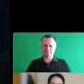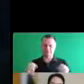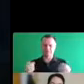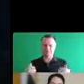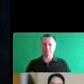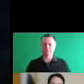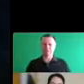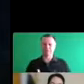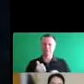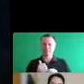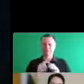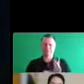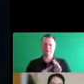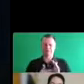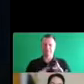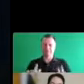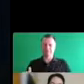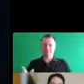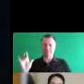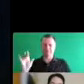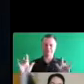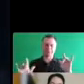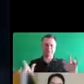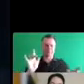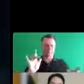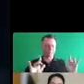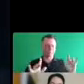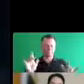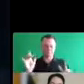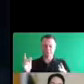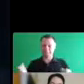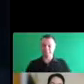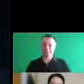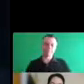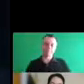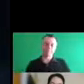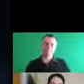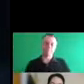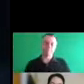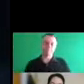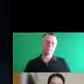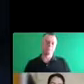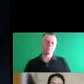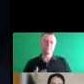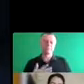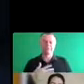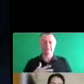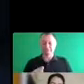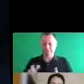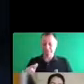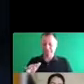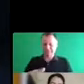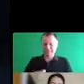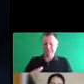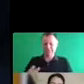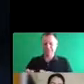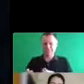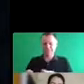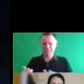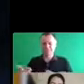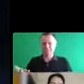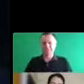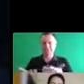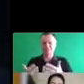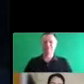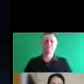like glitter on the floor, and I just started to play with it, you know, making experiments. But I think in some ways I